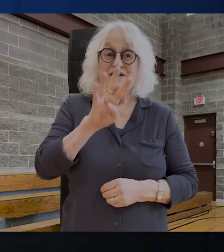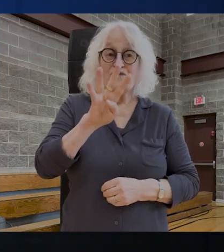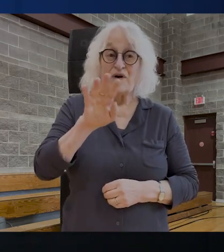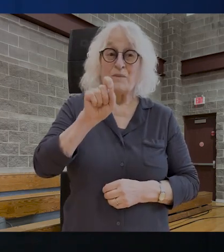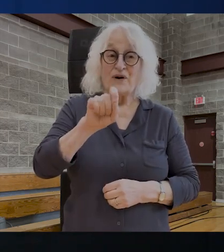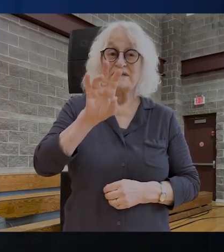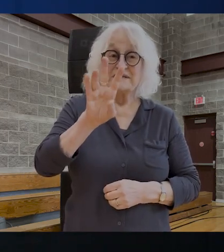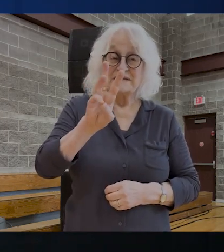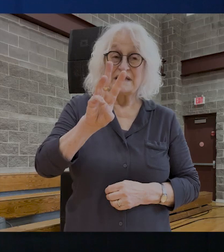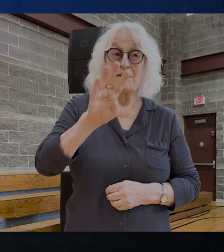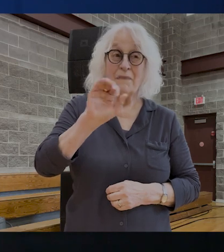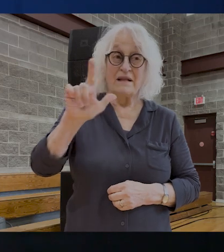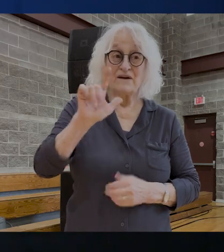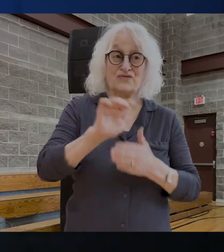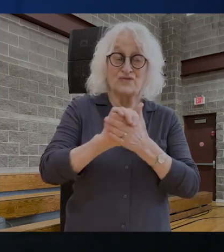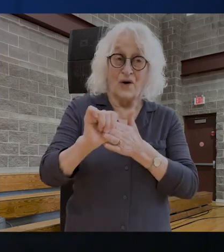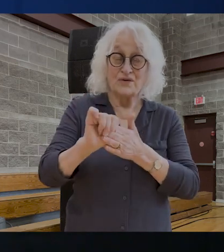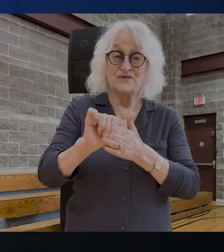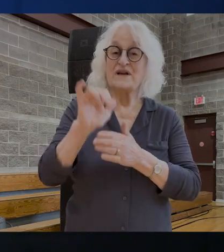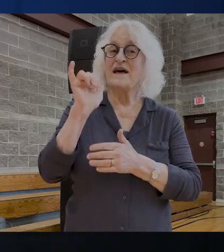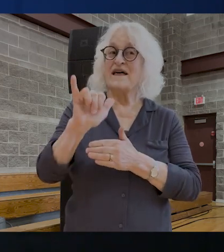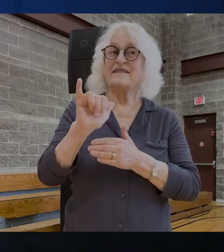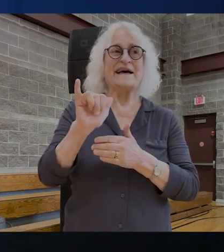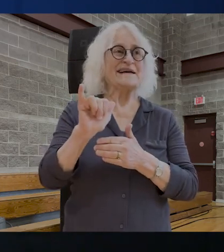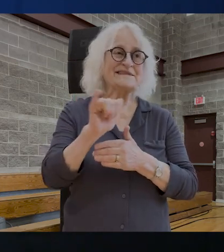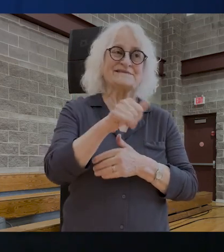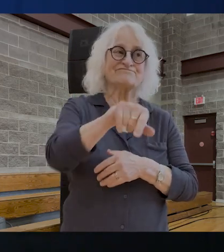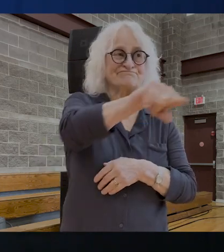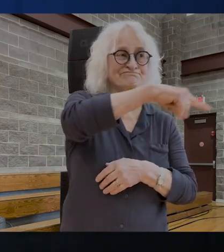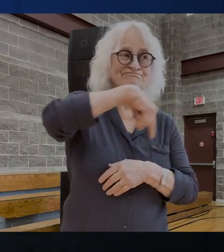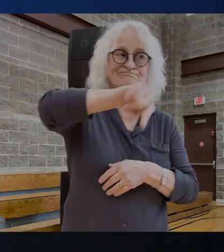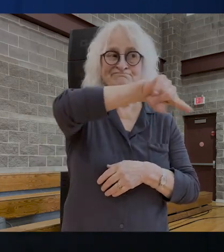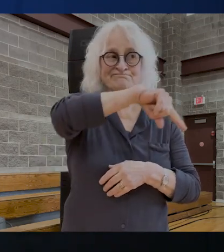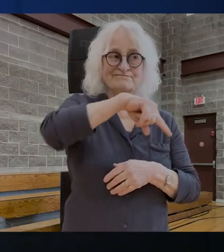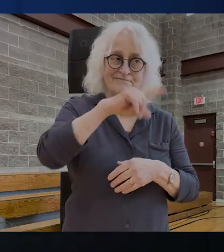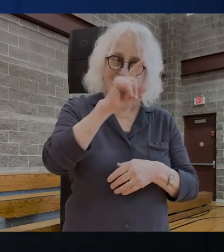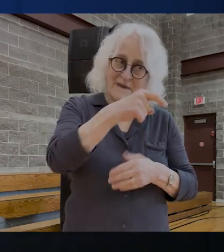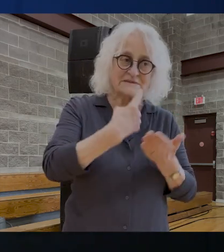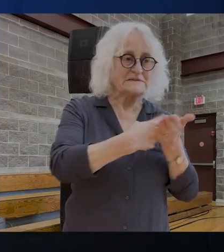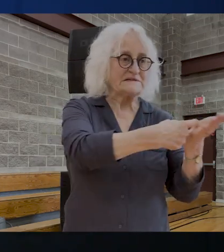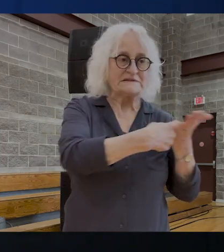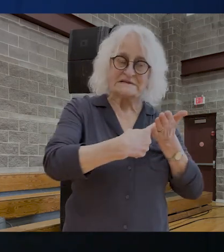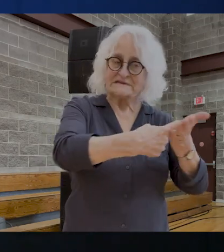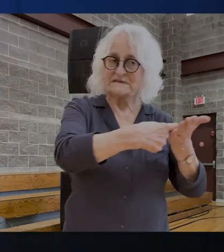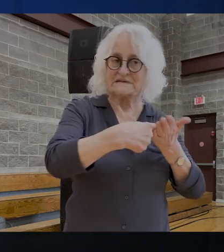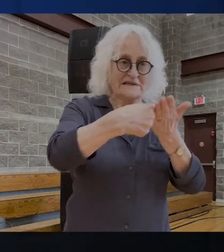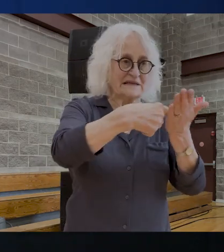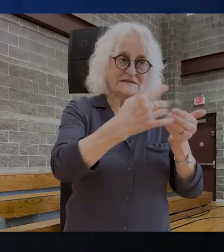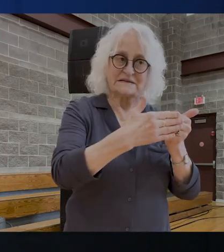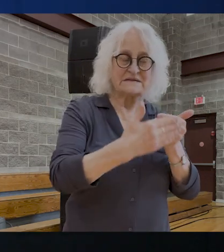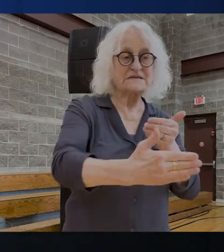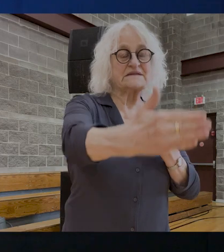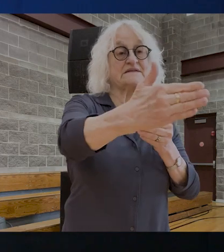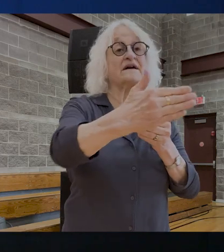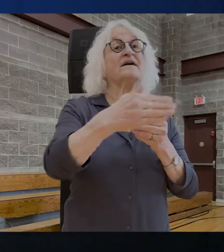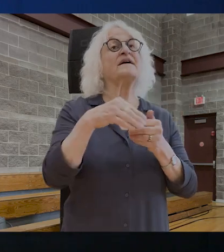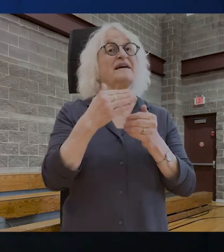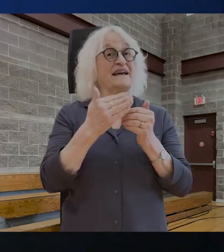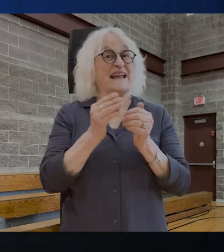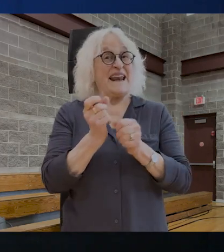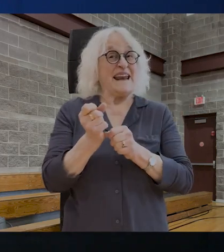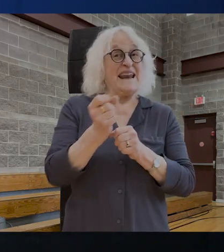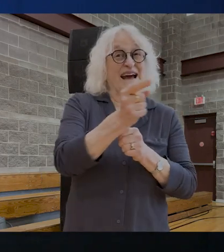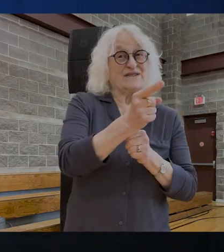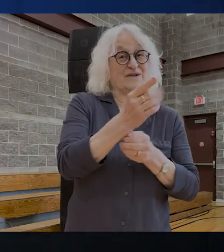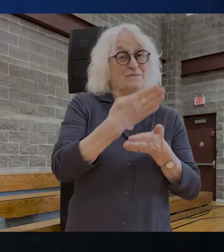$64.6 million. And this is a conversation that this city council will be having ahead in next budget